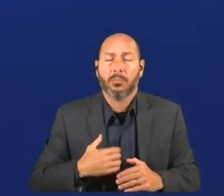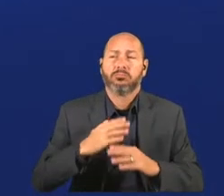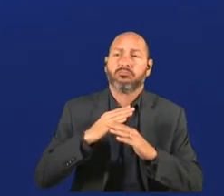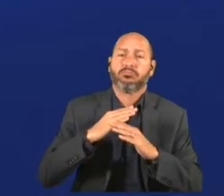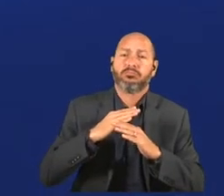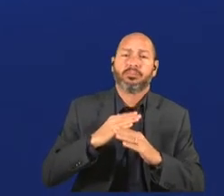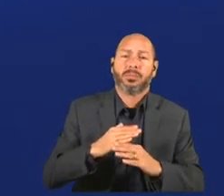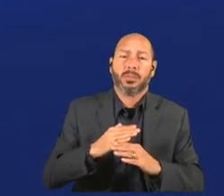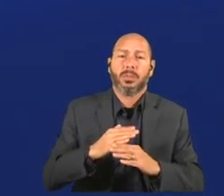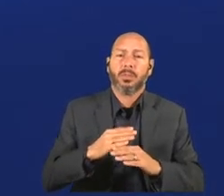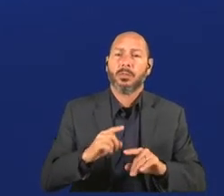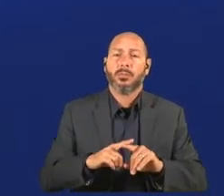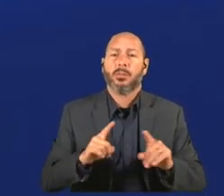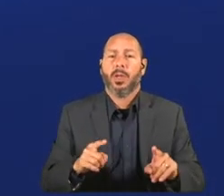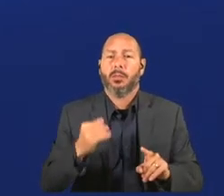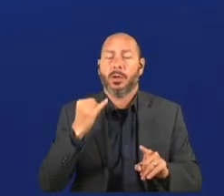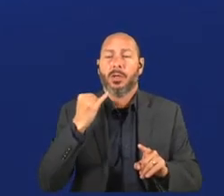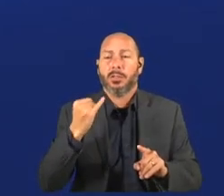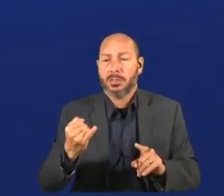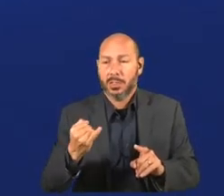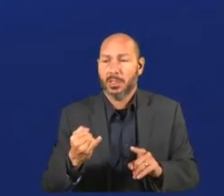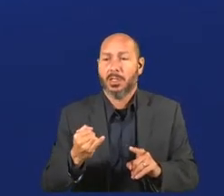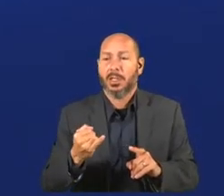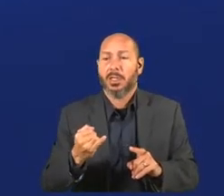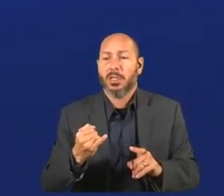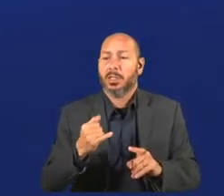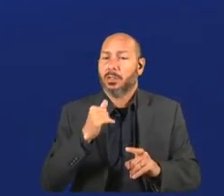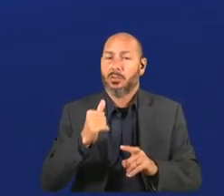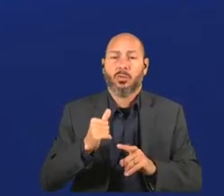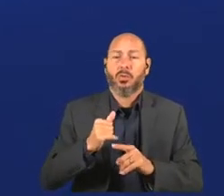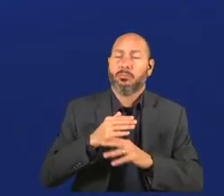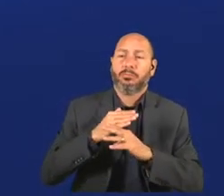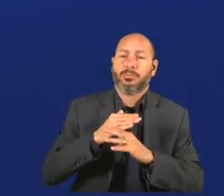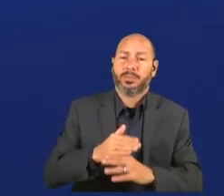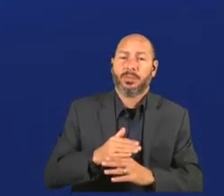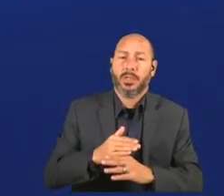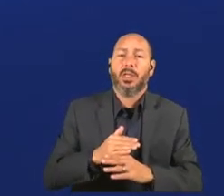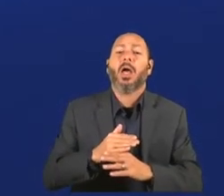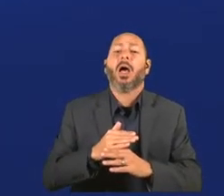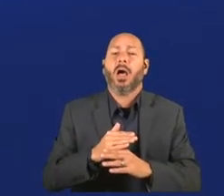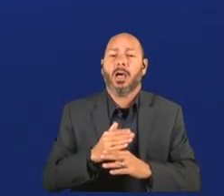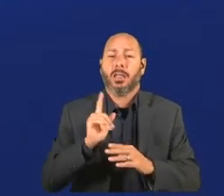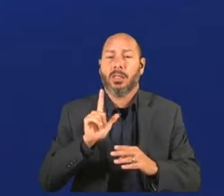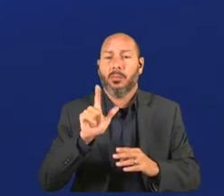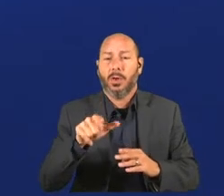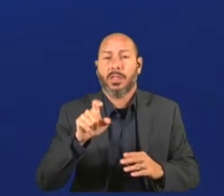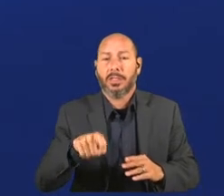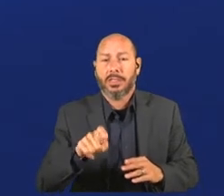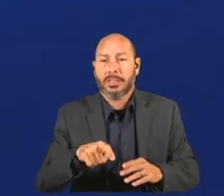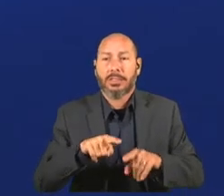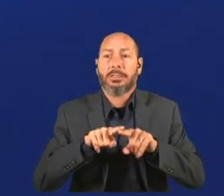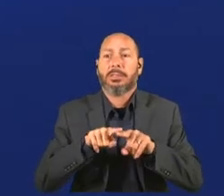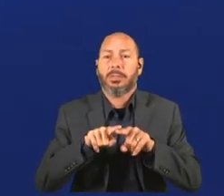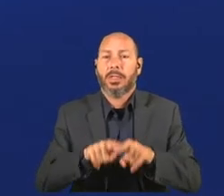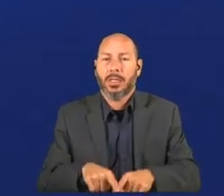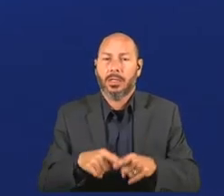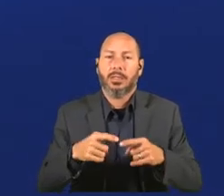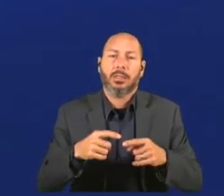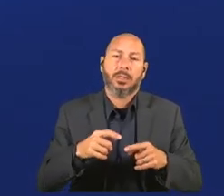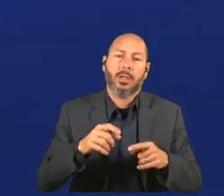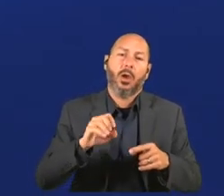and then you gotta be stuck with a can of oxygen. These are controllable, impactable conditions that through better